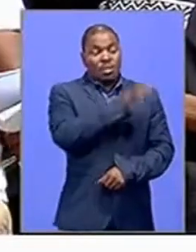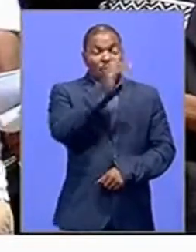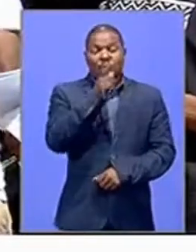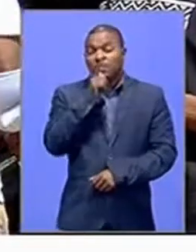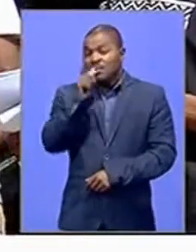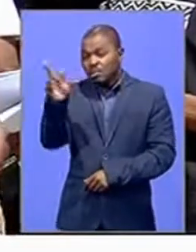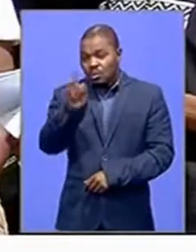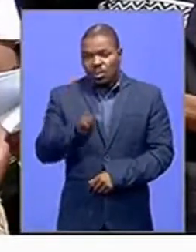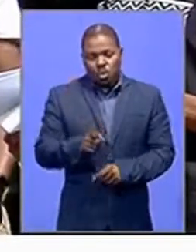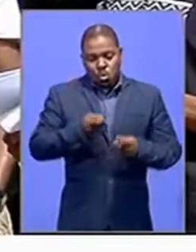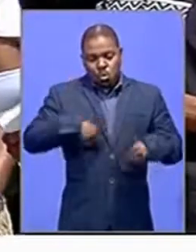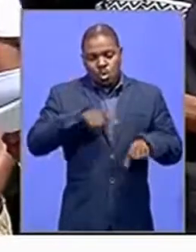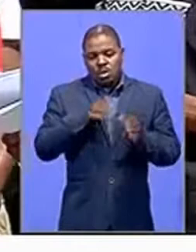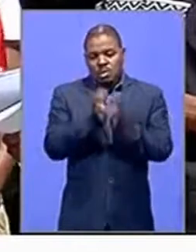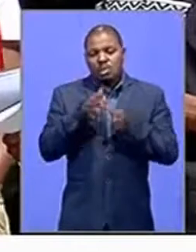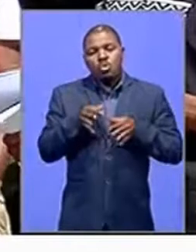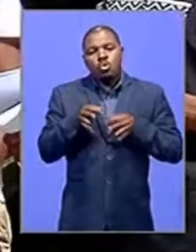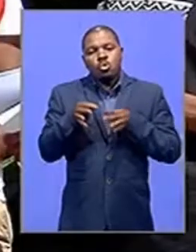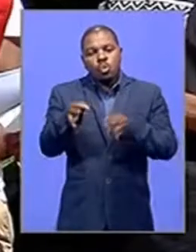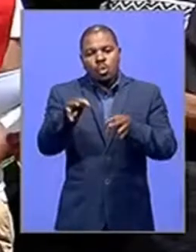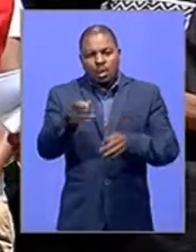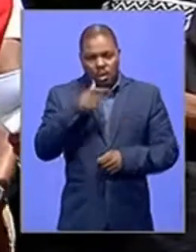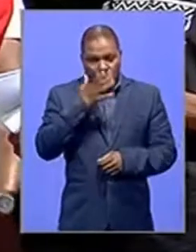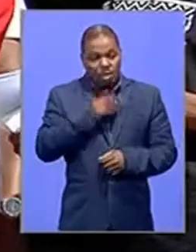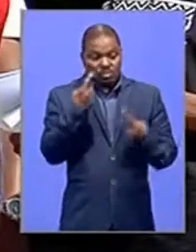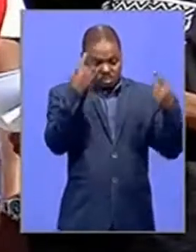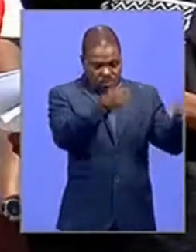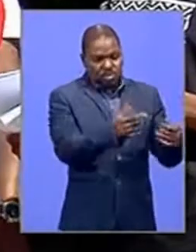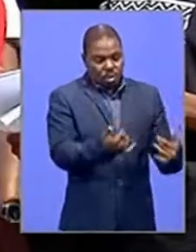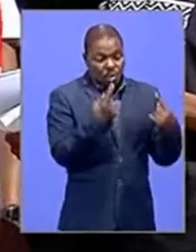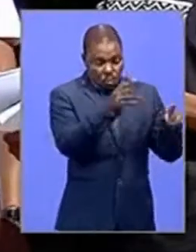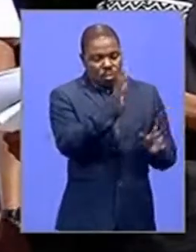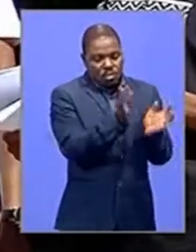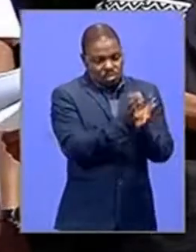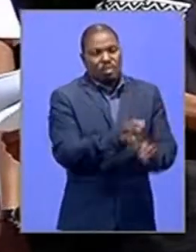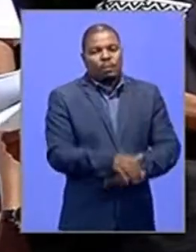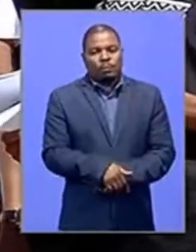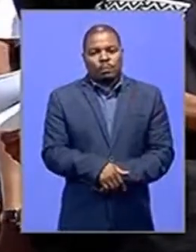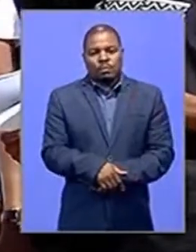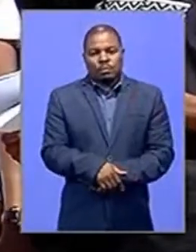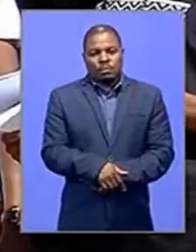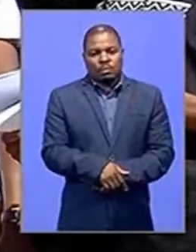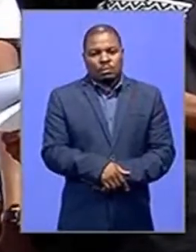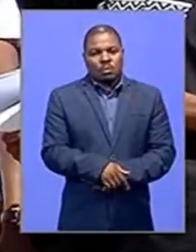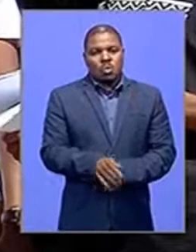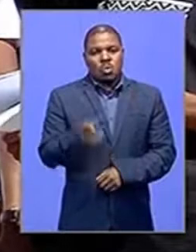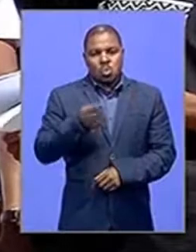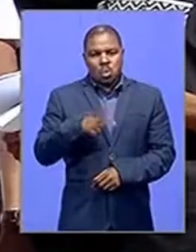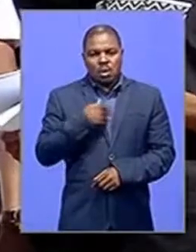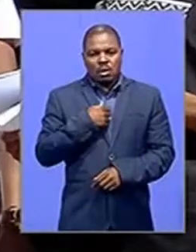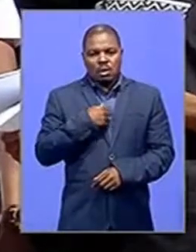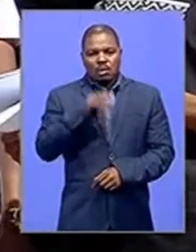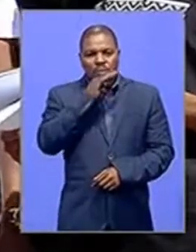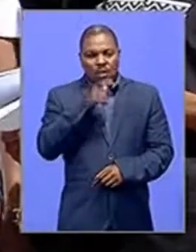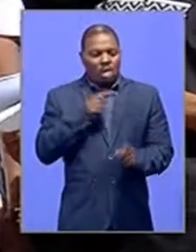we are delaying these meetings, so we want to go in. We go with you. Yeah. We don't want to give a room